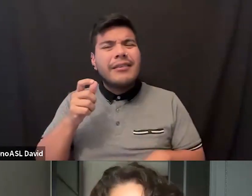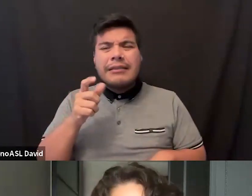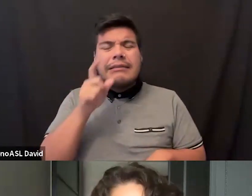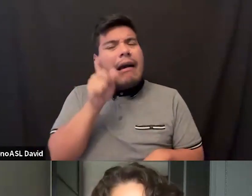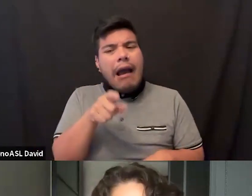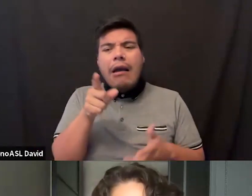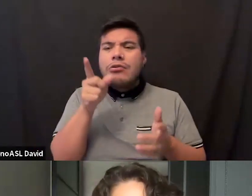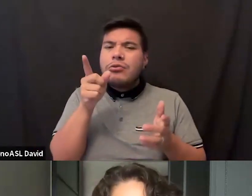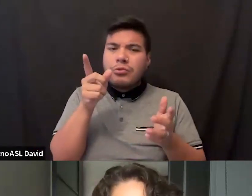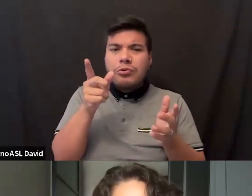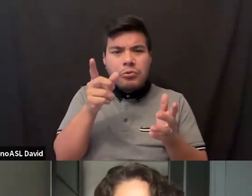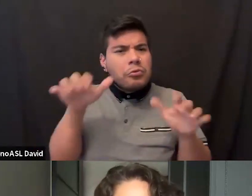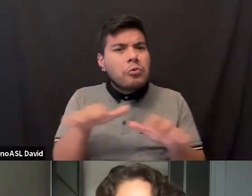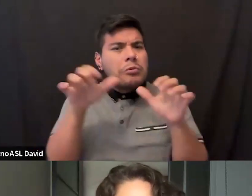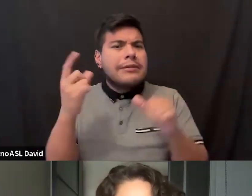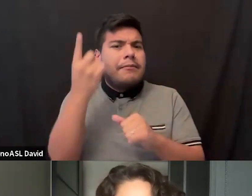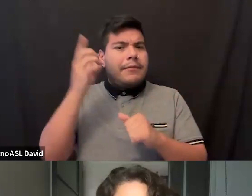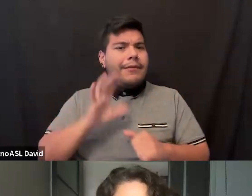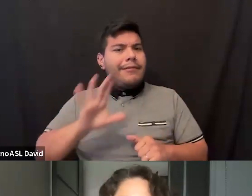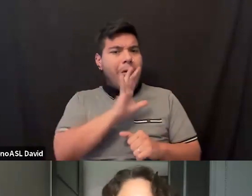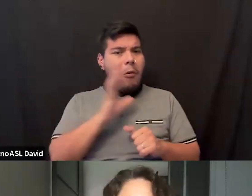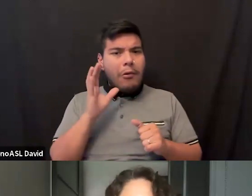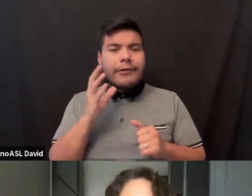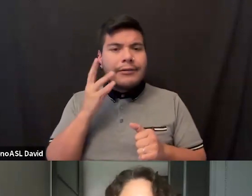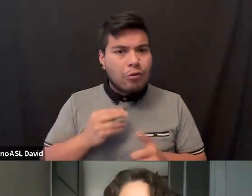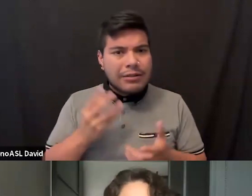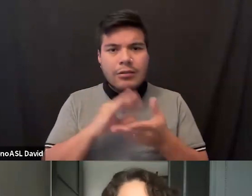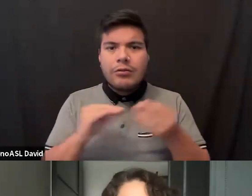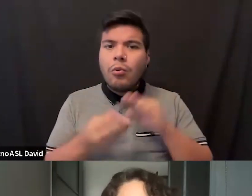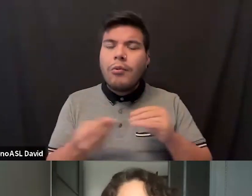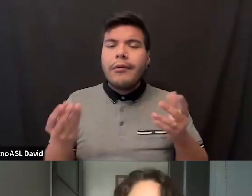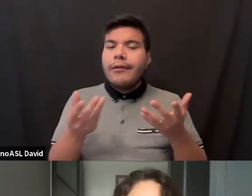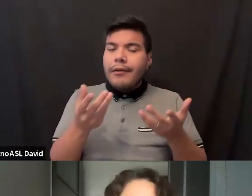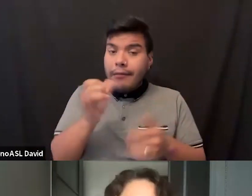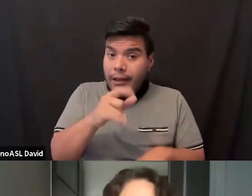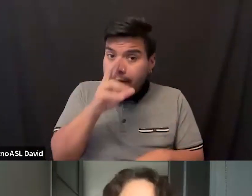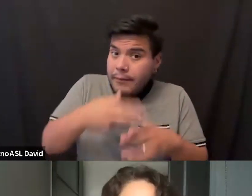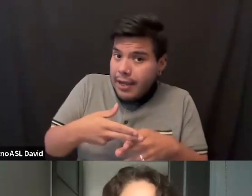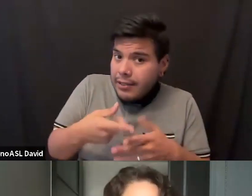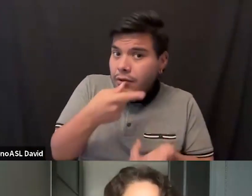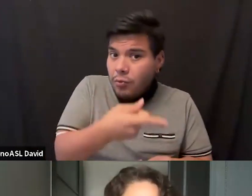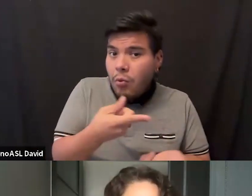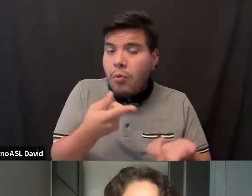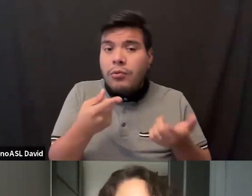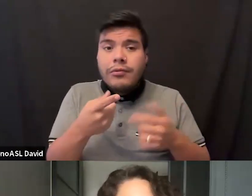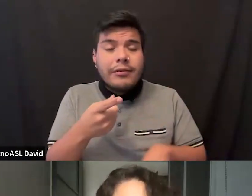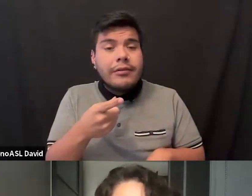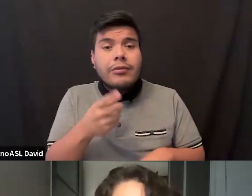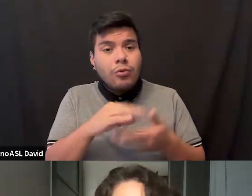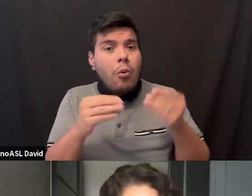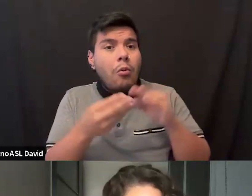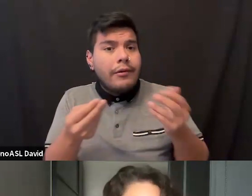with their own stories. And it's like, because as I said, those stories are in general inside the rooms. So a lot